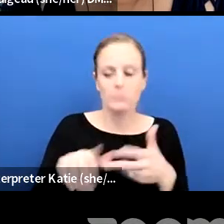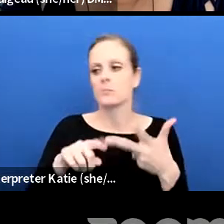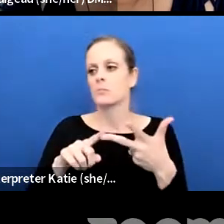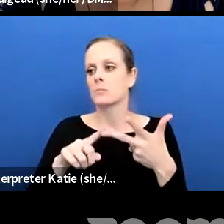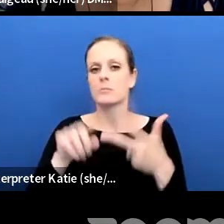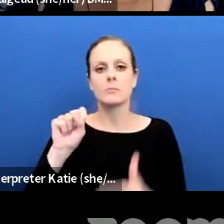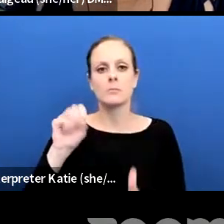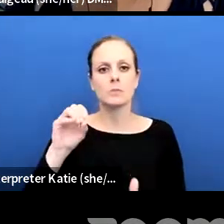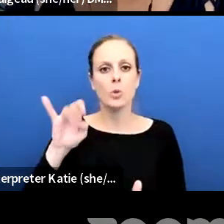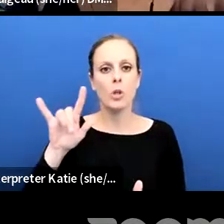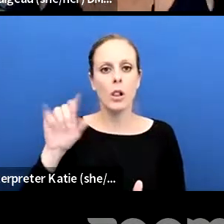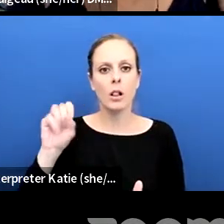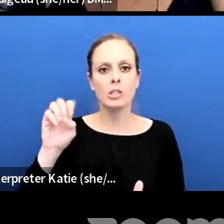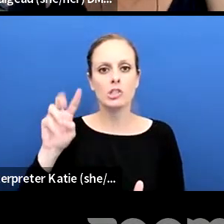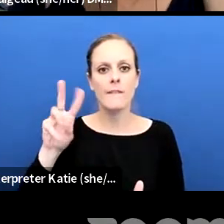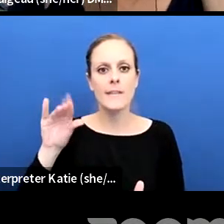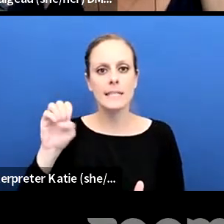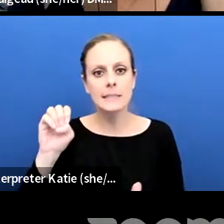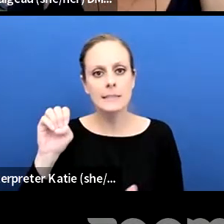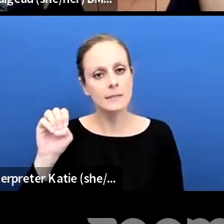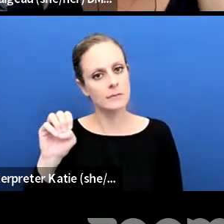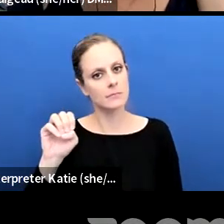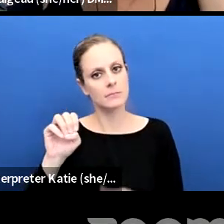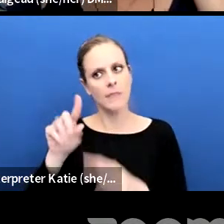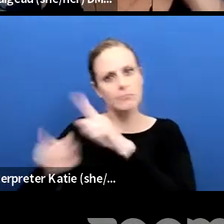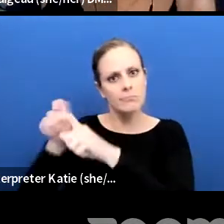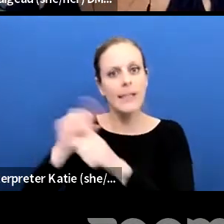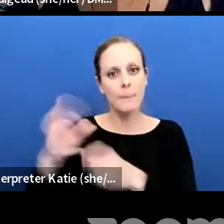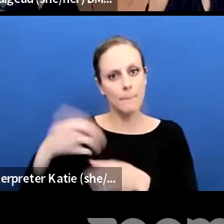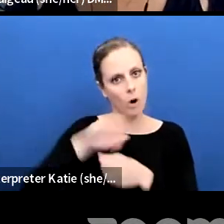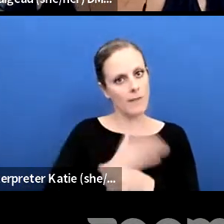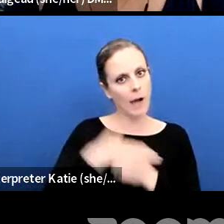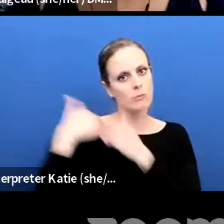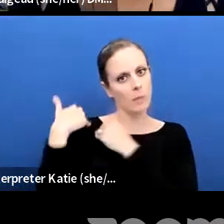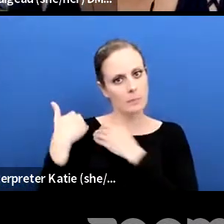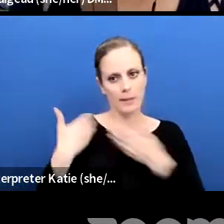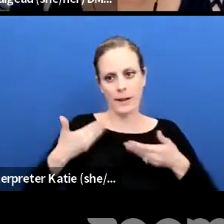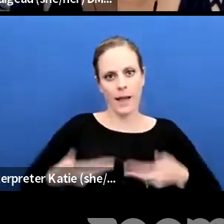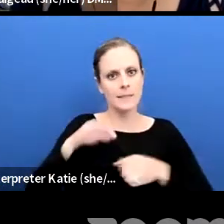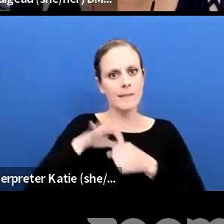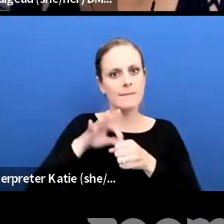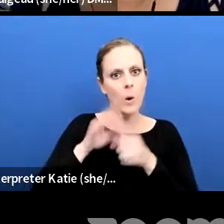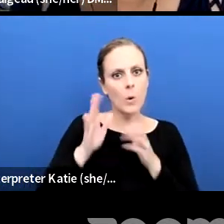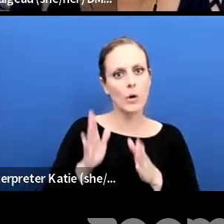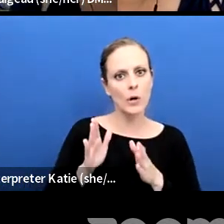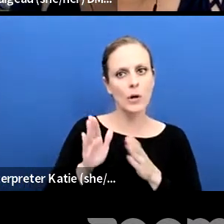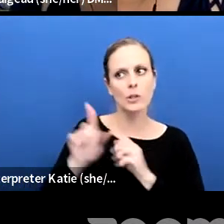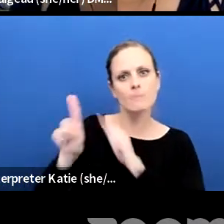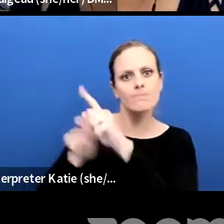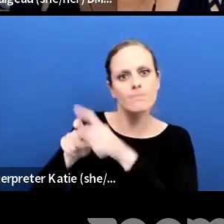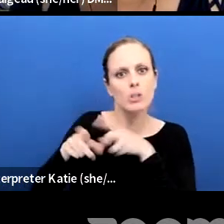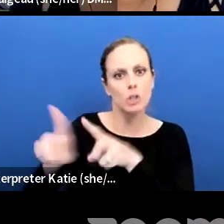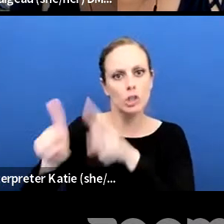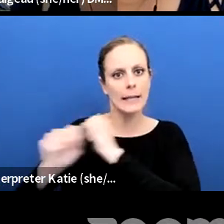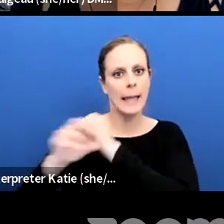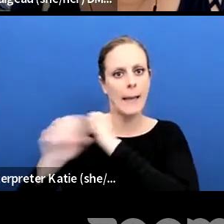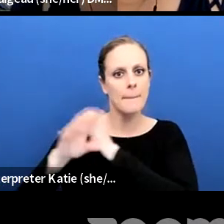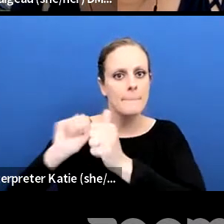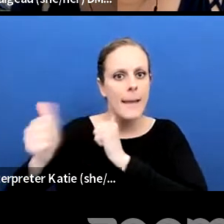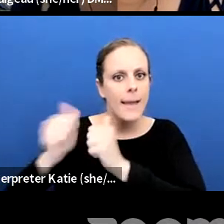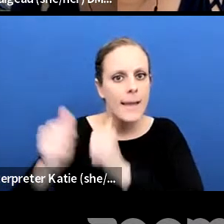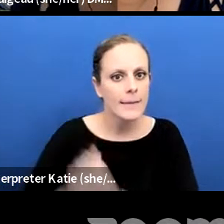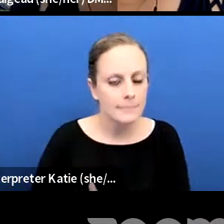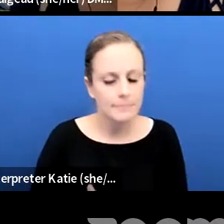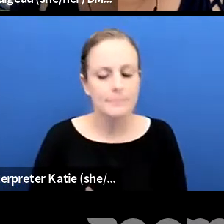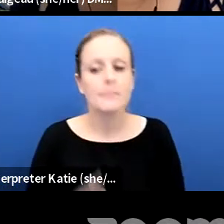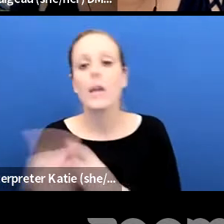of our responsibility as voters, is to get that secured during the campaign. And kind of tying back to